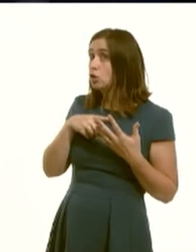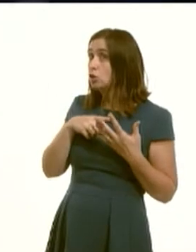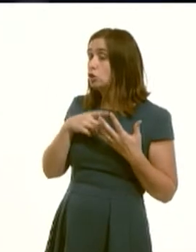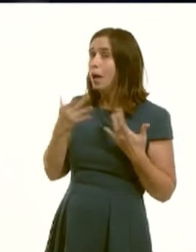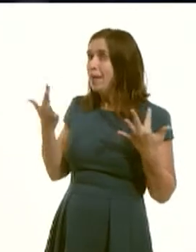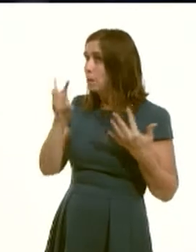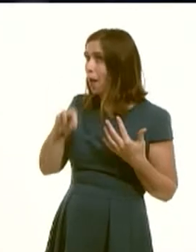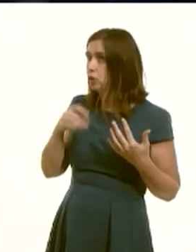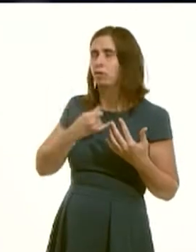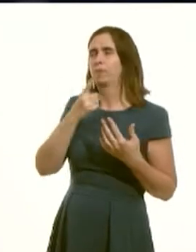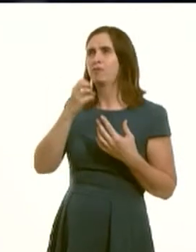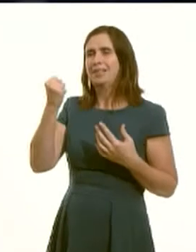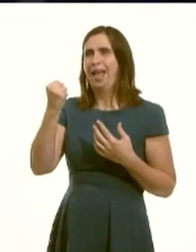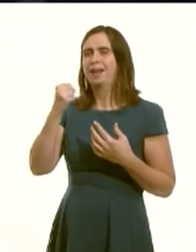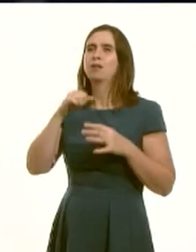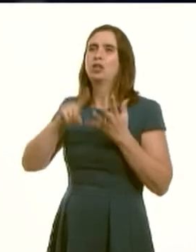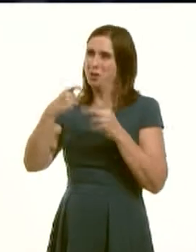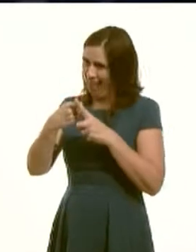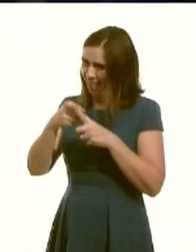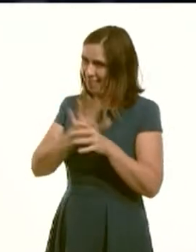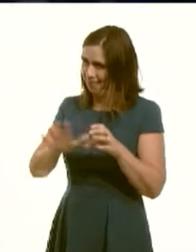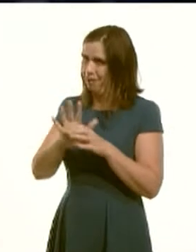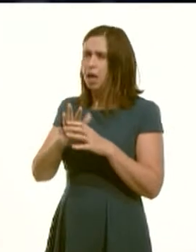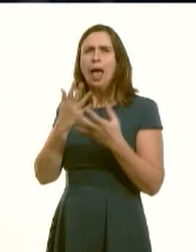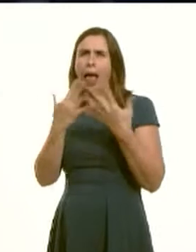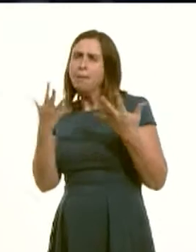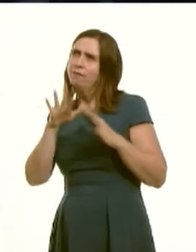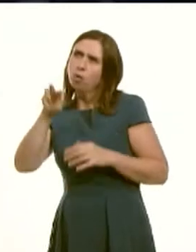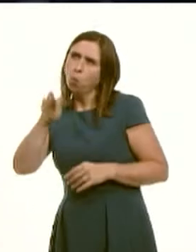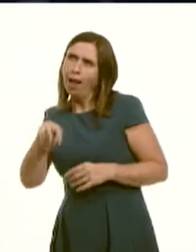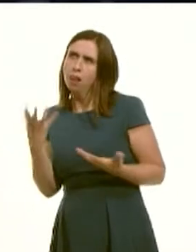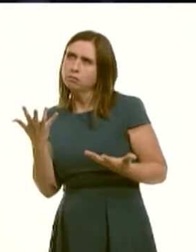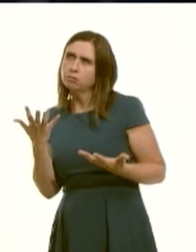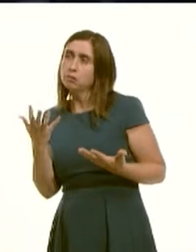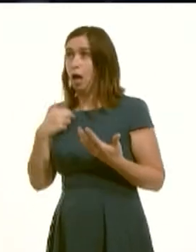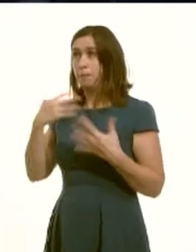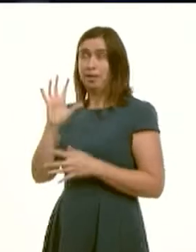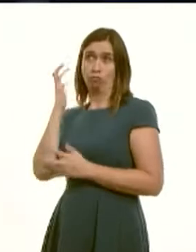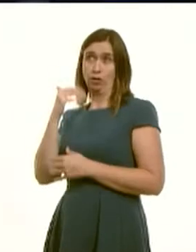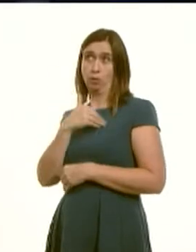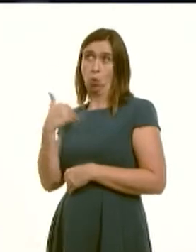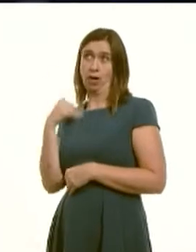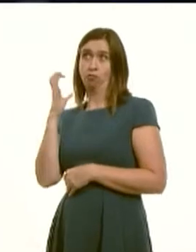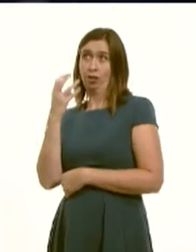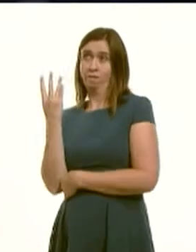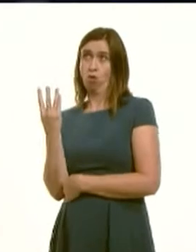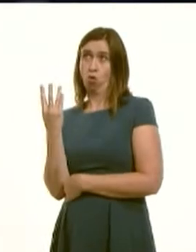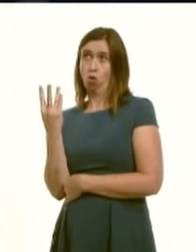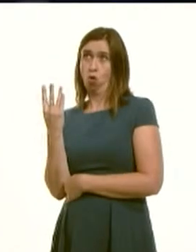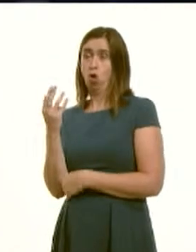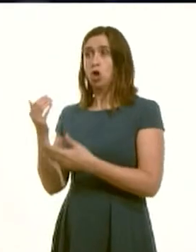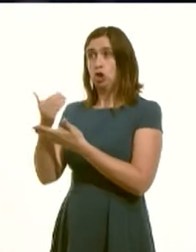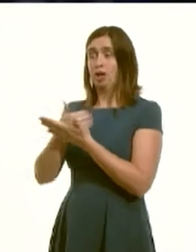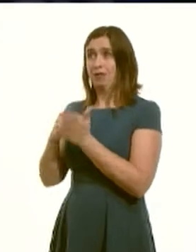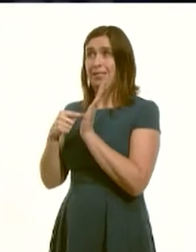with the police to see how we can progress this, because I listened to BBC Radio 4 this morning, and they were saying by the charity